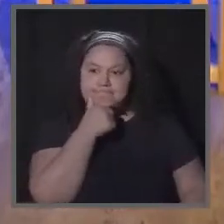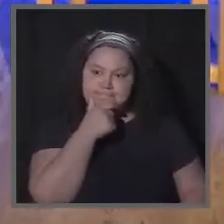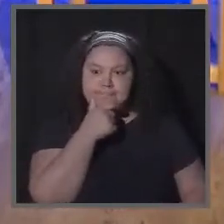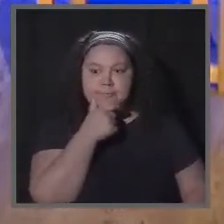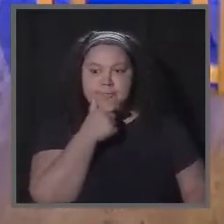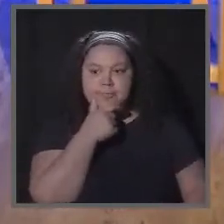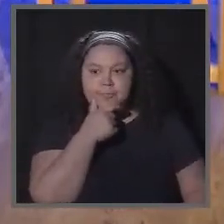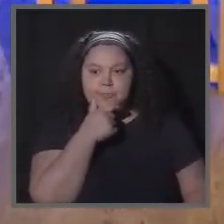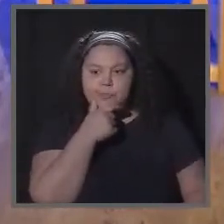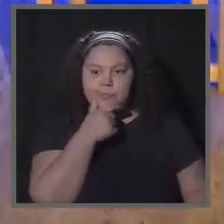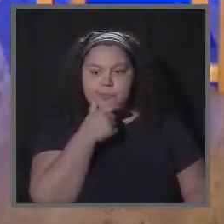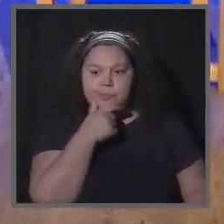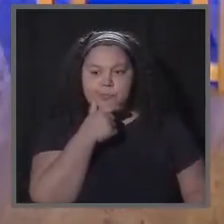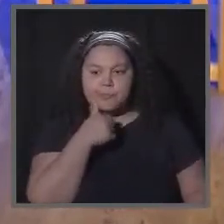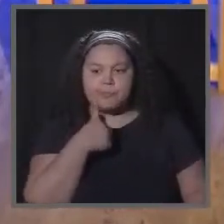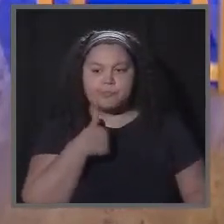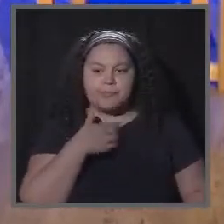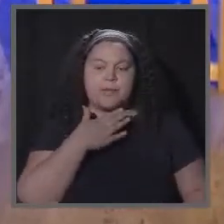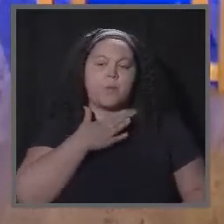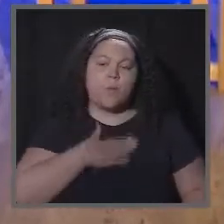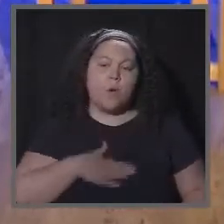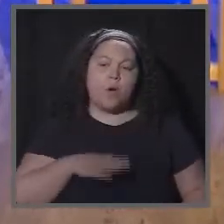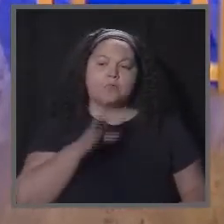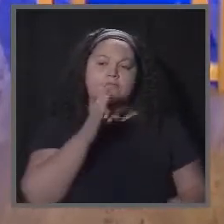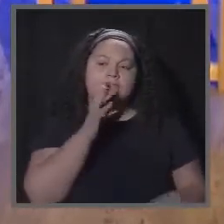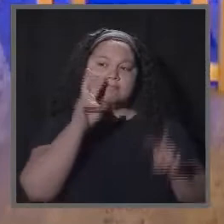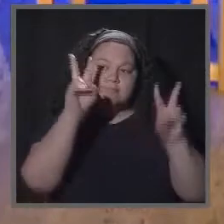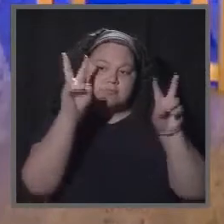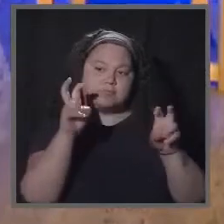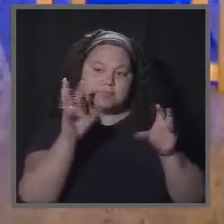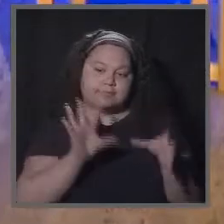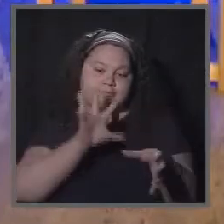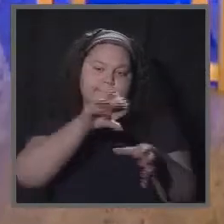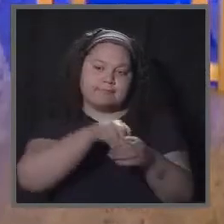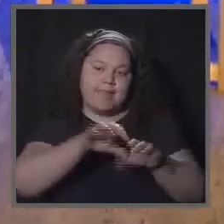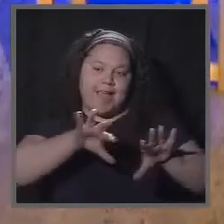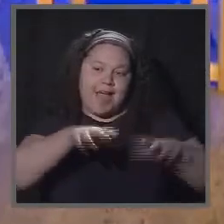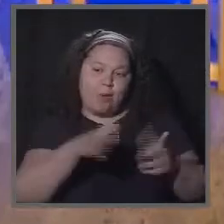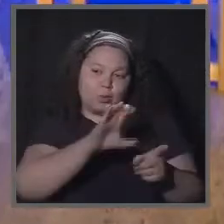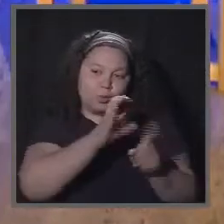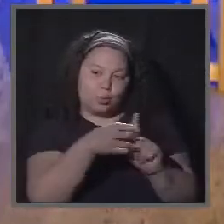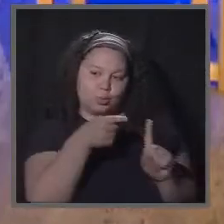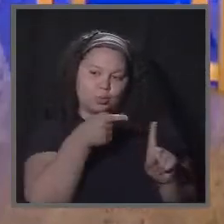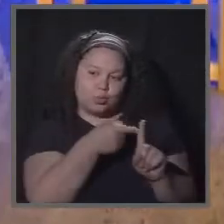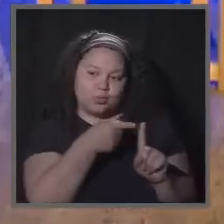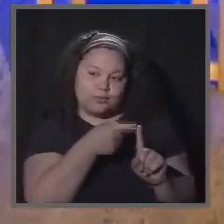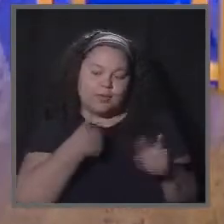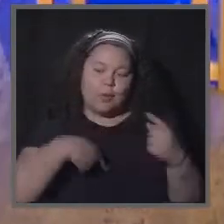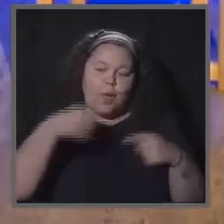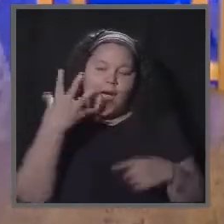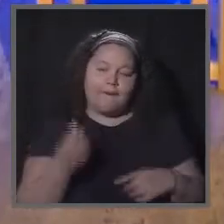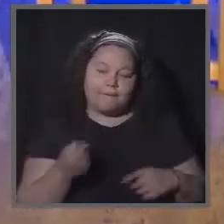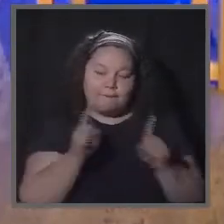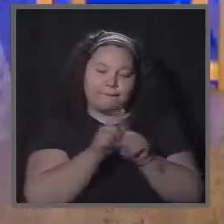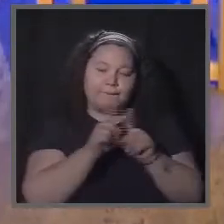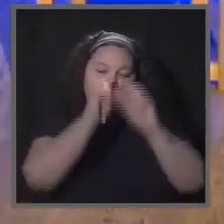I would start by saying that when we talk about cultural participation,